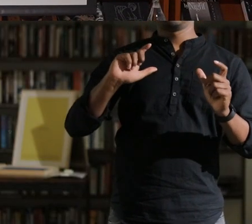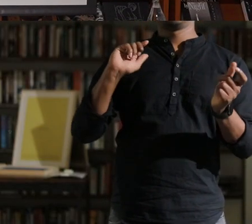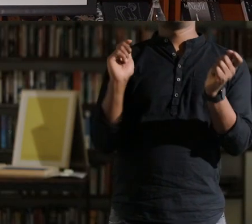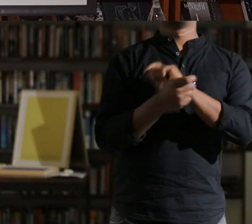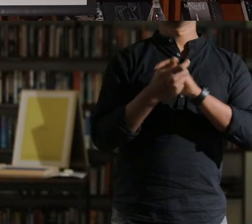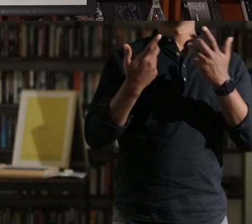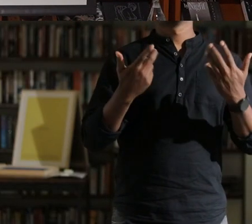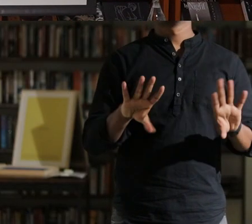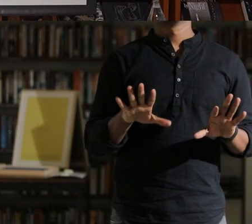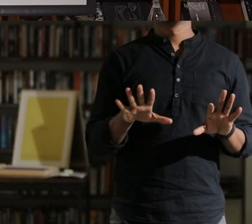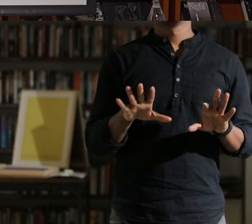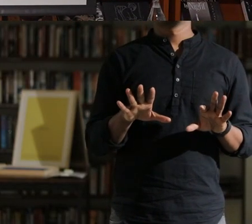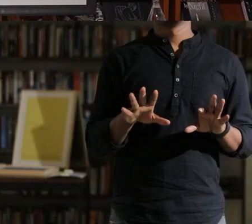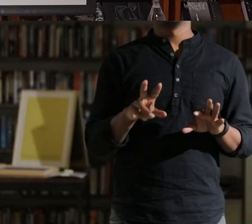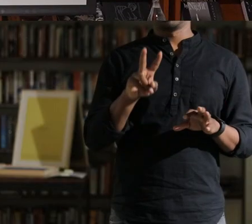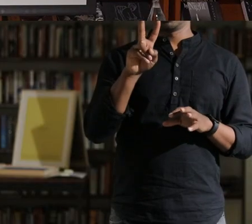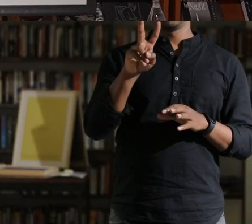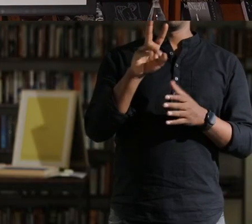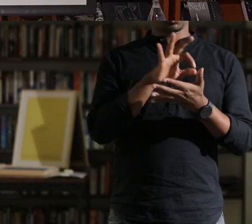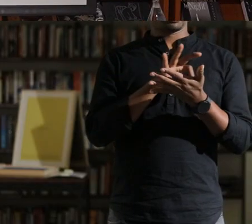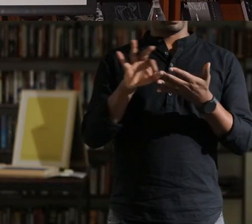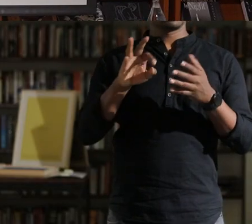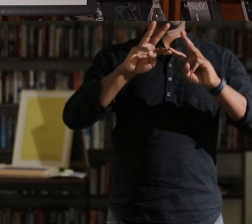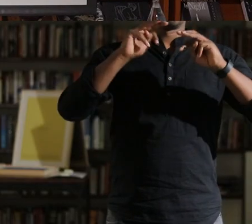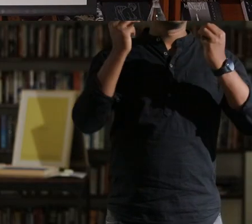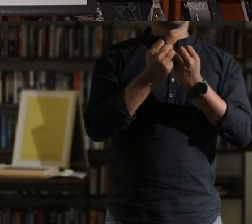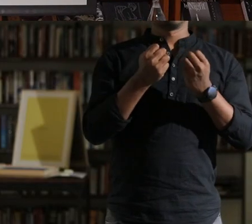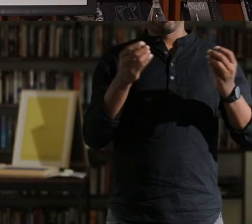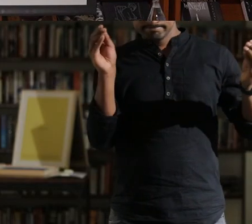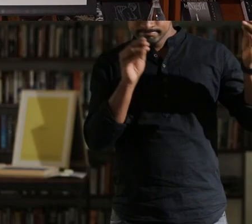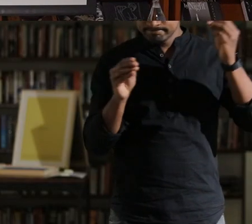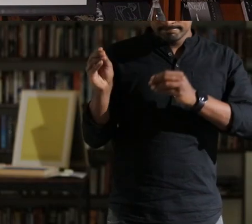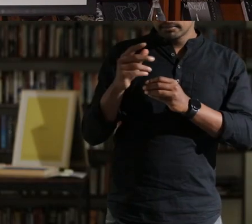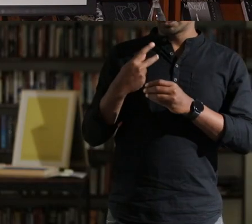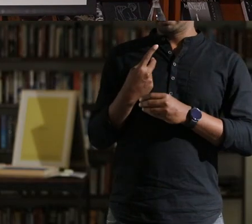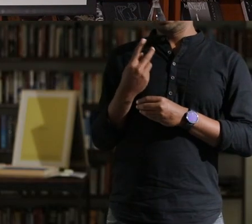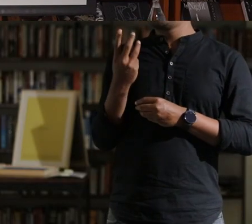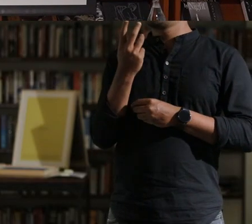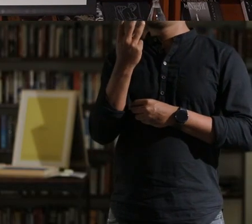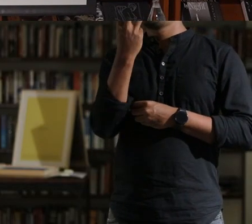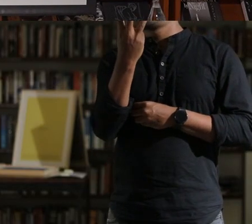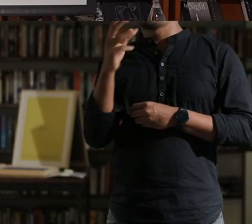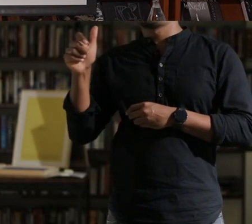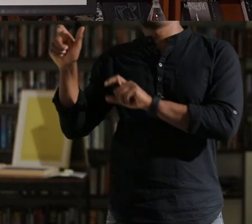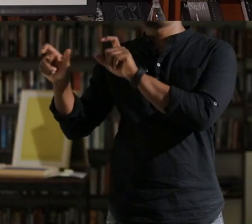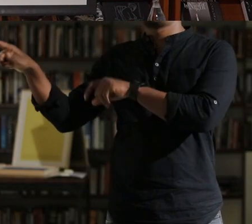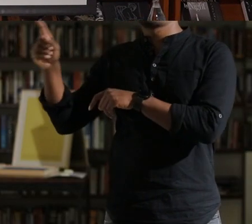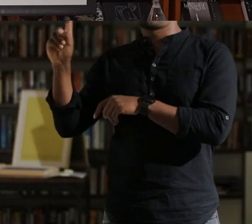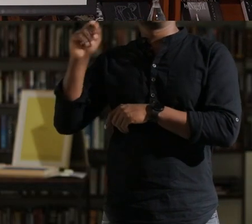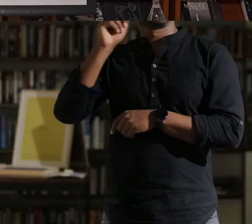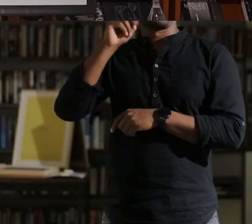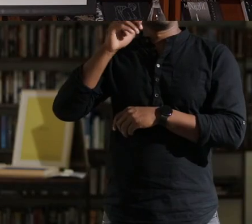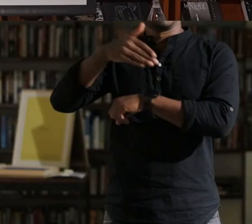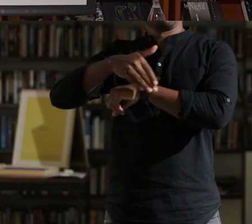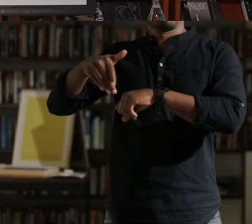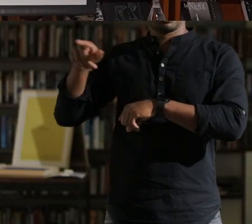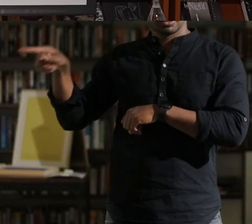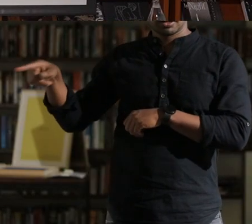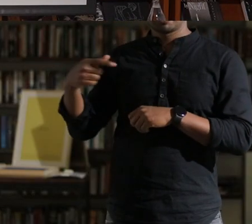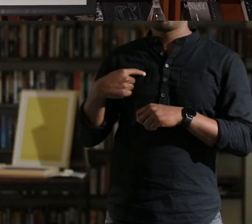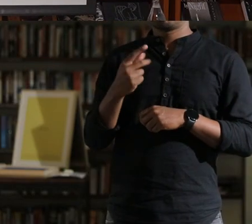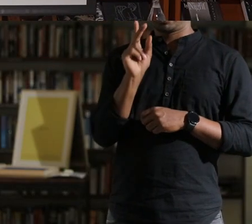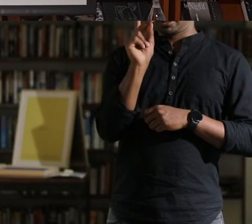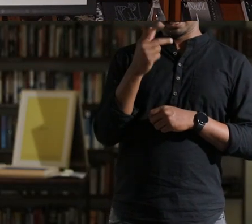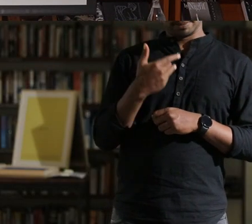workshop with 3 people, me and 2 others. We just did, one of them was a sound engineer, one of them was me, and the